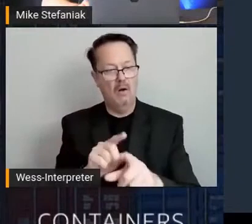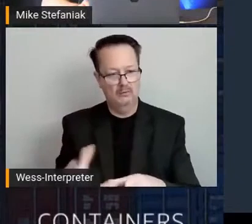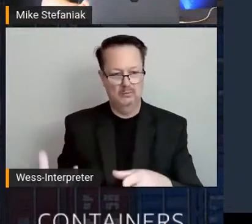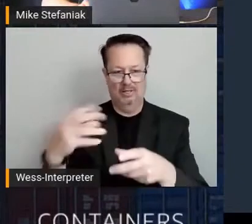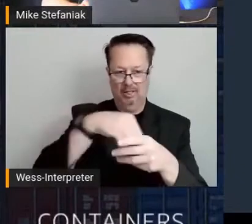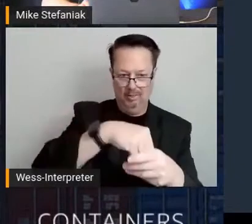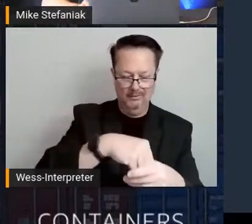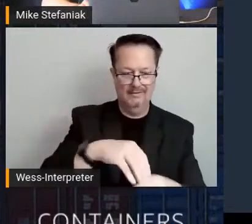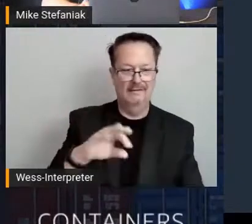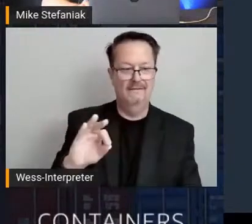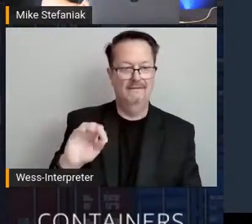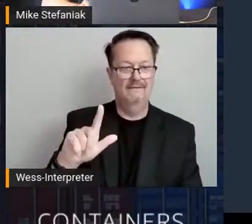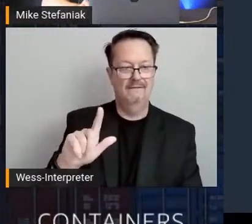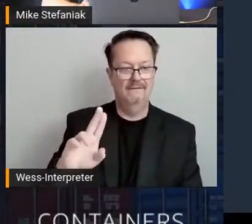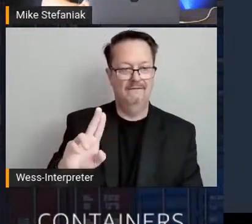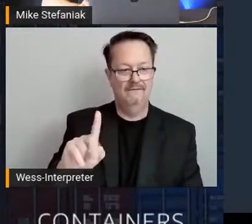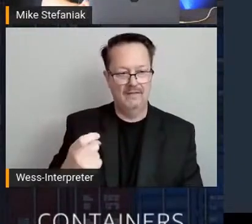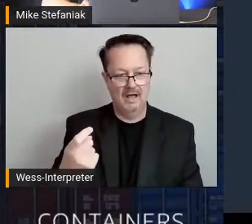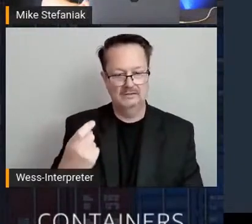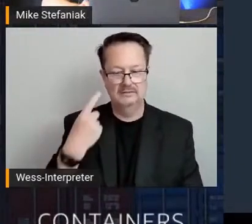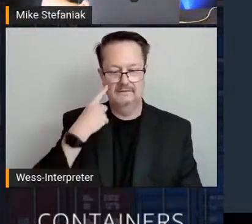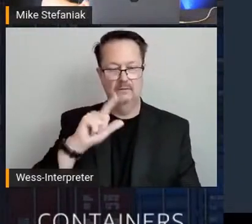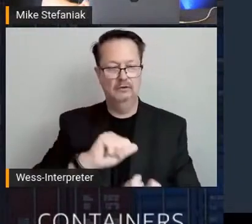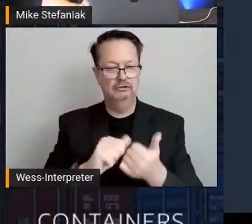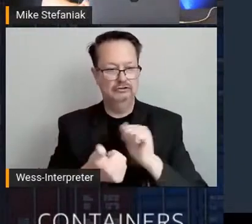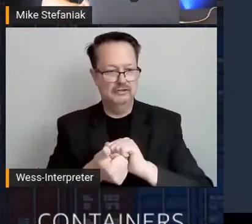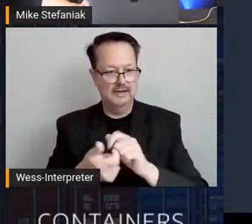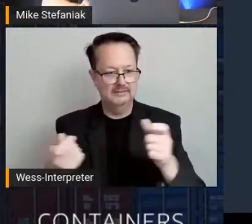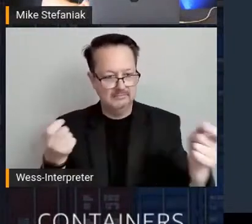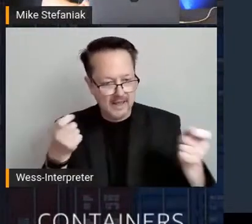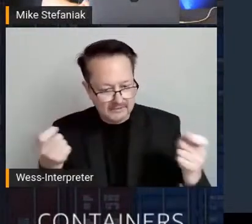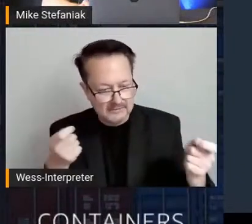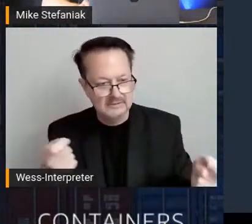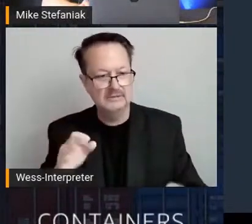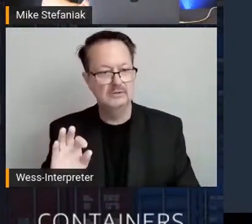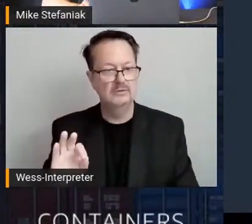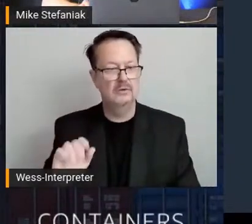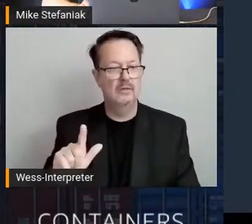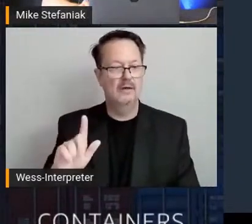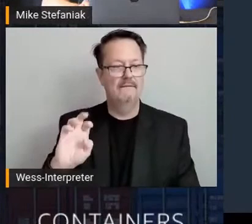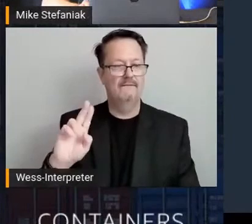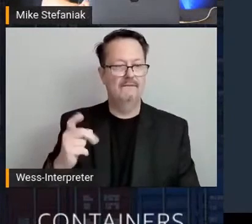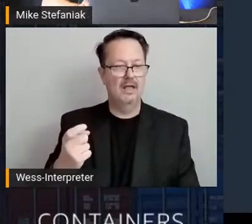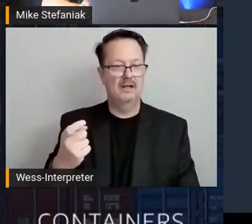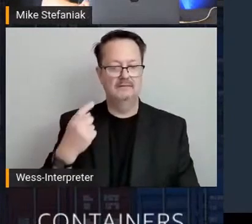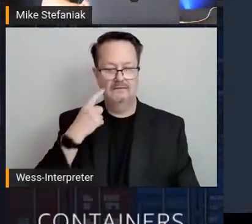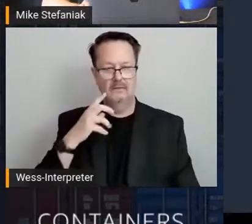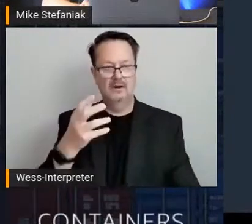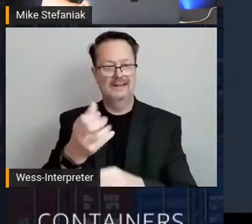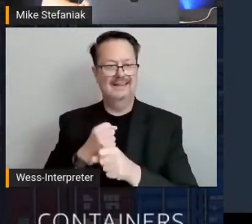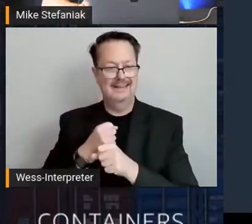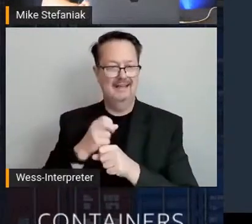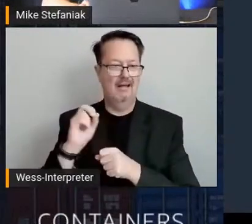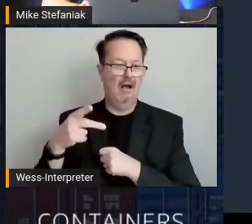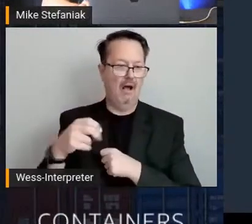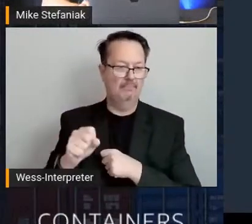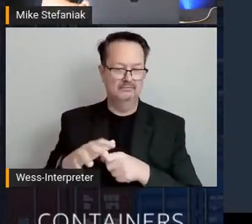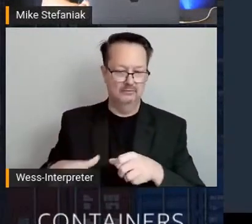in Flux for change management, so the Flux controller for doing GitOps across your fleet